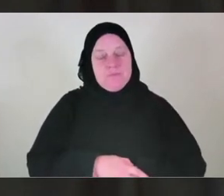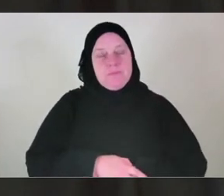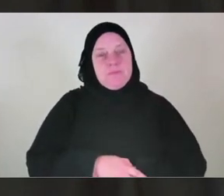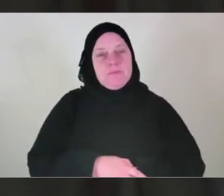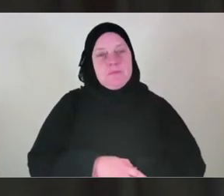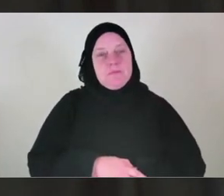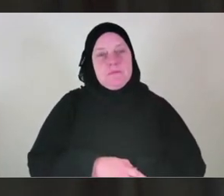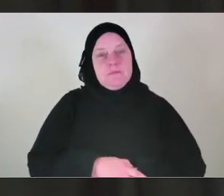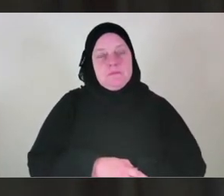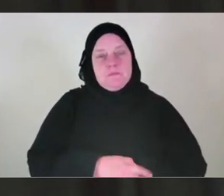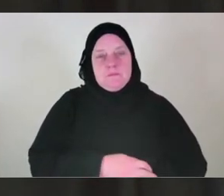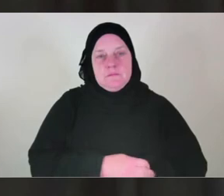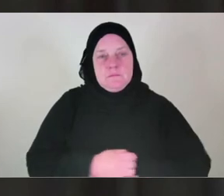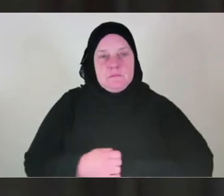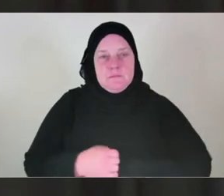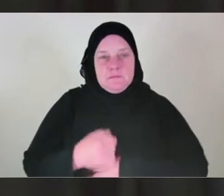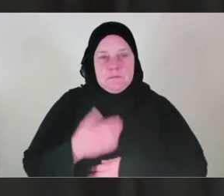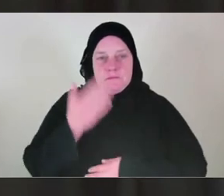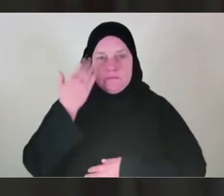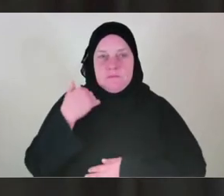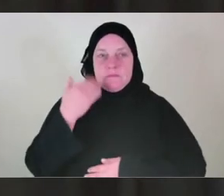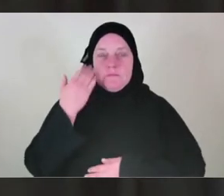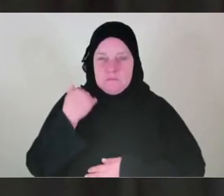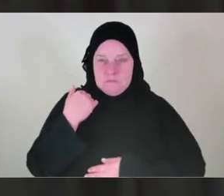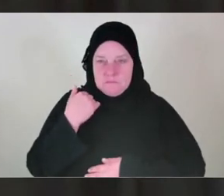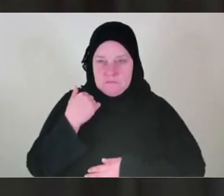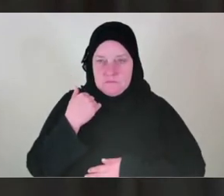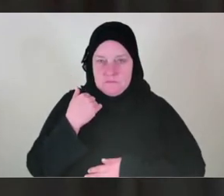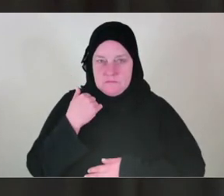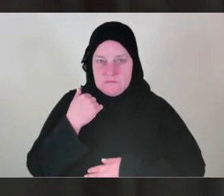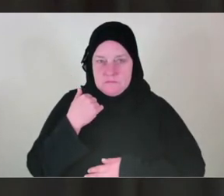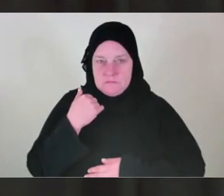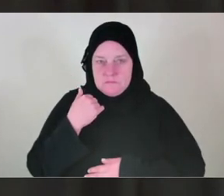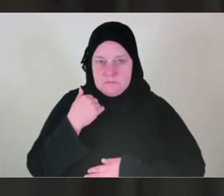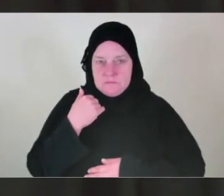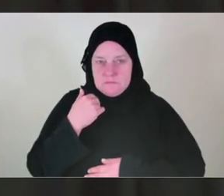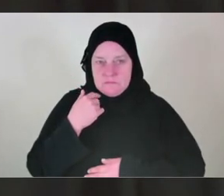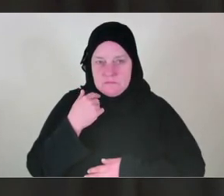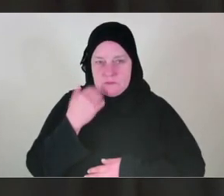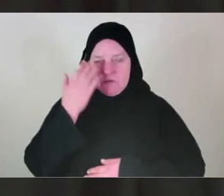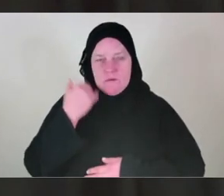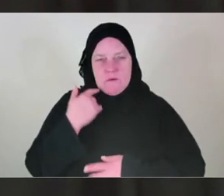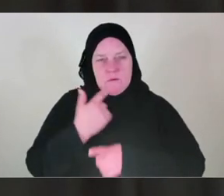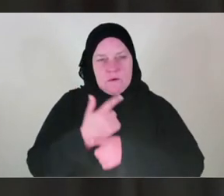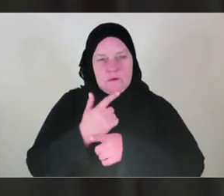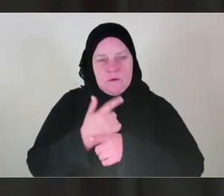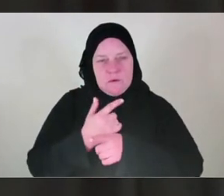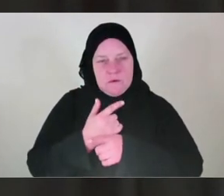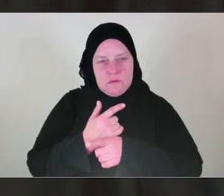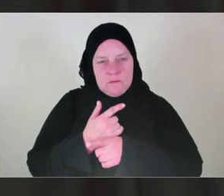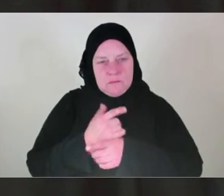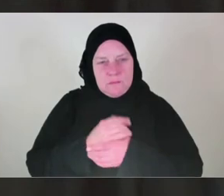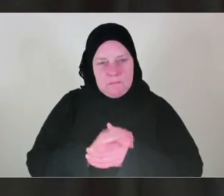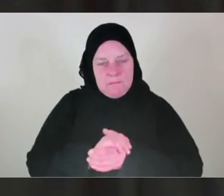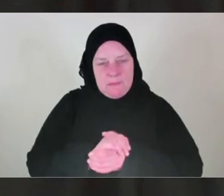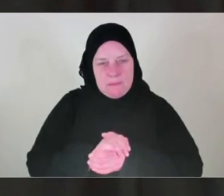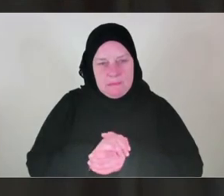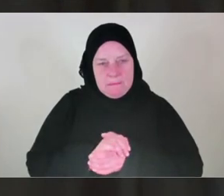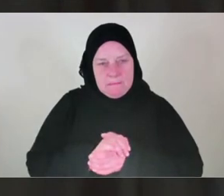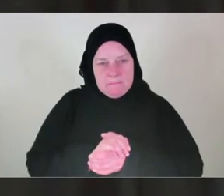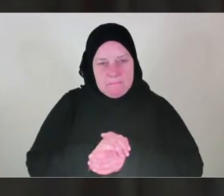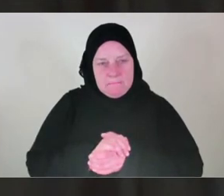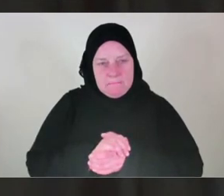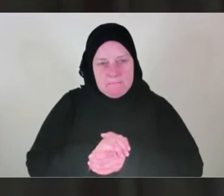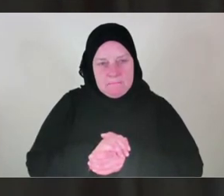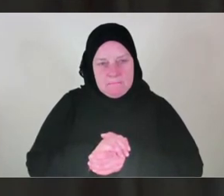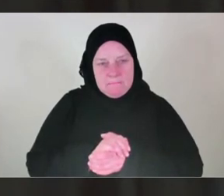Aktham and Imam al-Jawad. Imam al-Jawad alayhi salam was young.